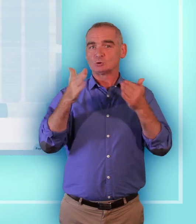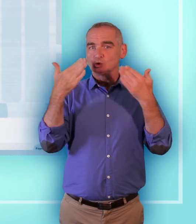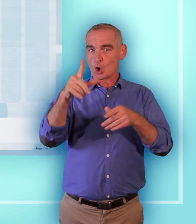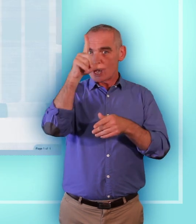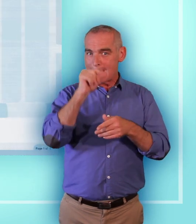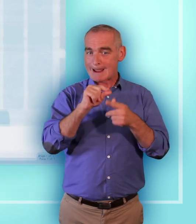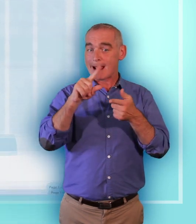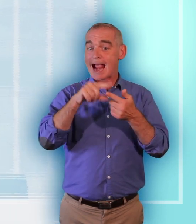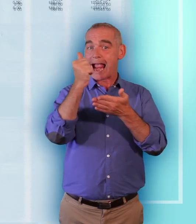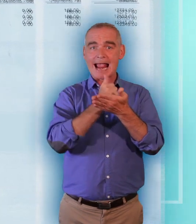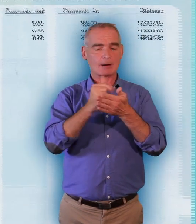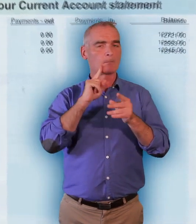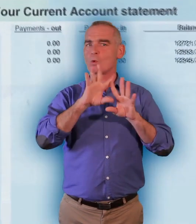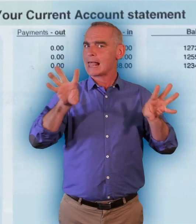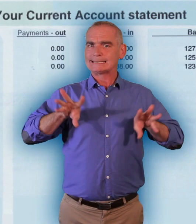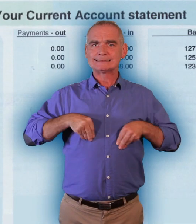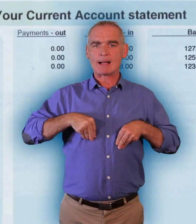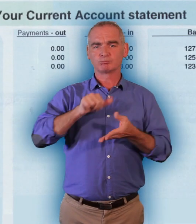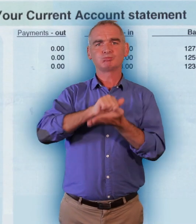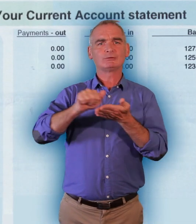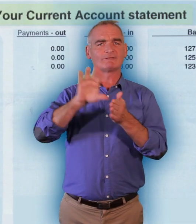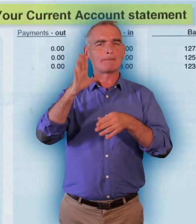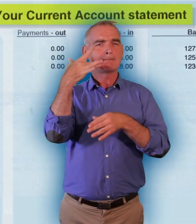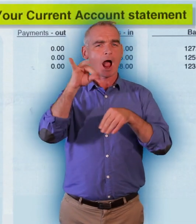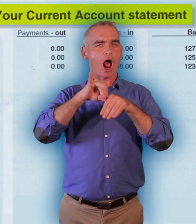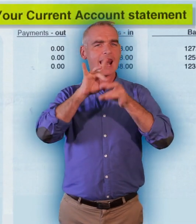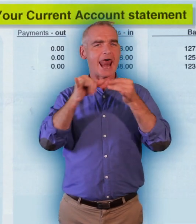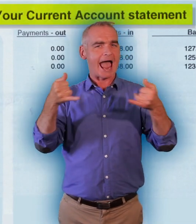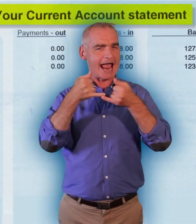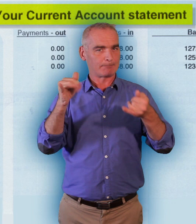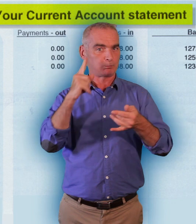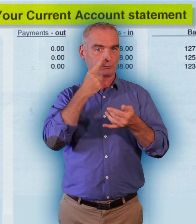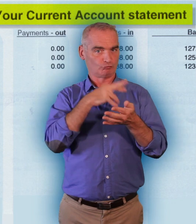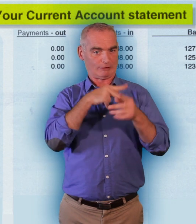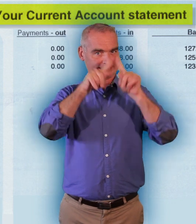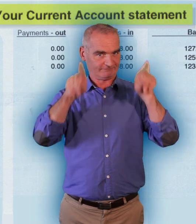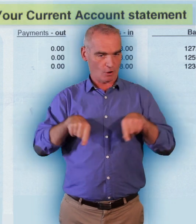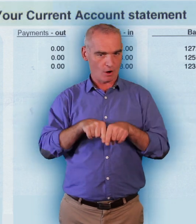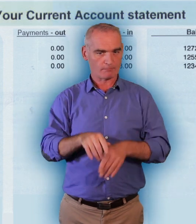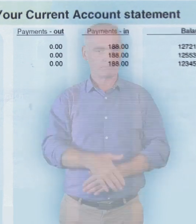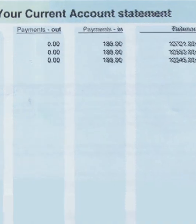The bank statement must show your name and address. We cannot accept printouts from online banking.